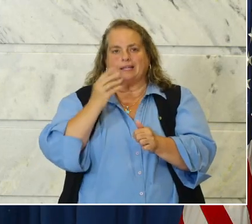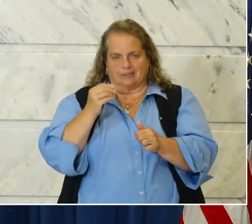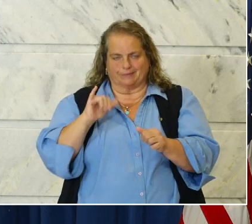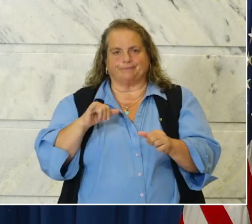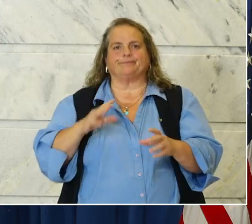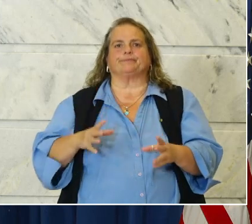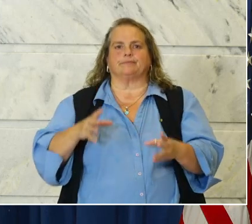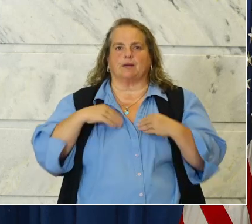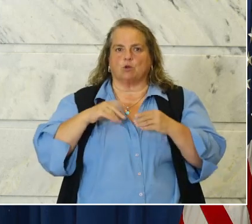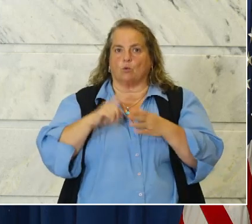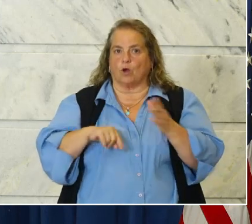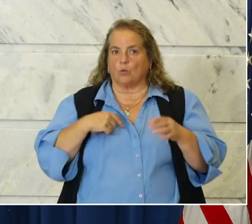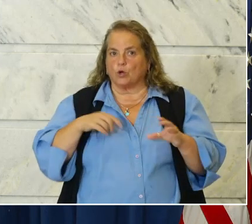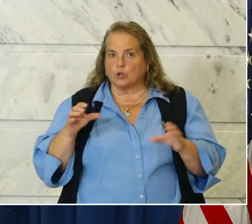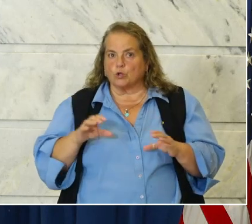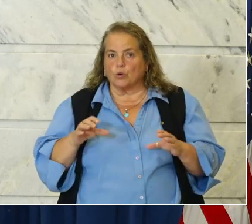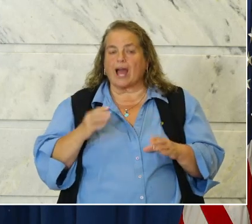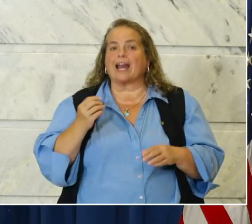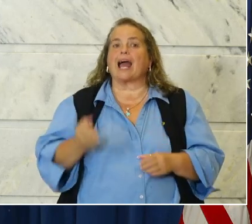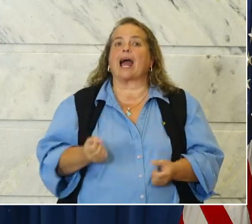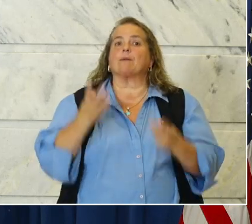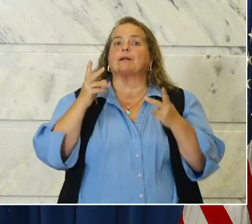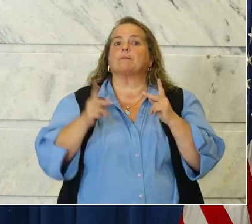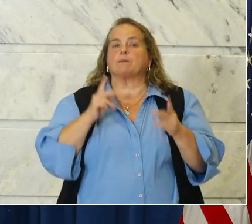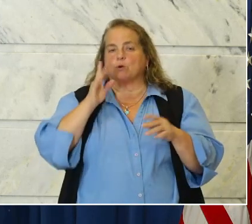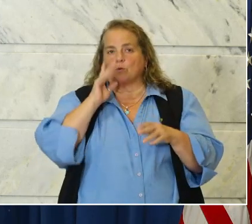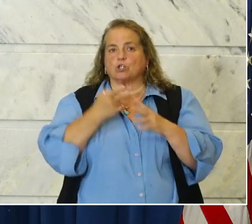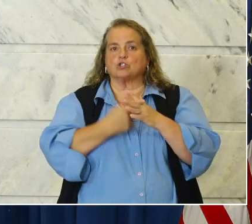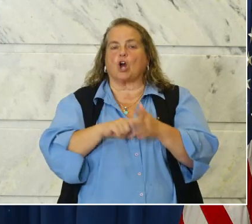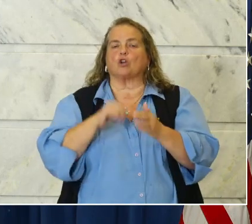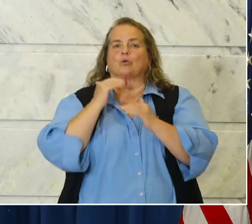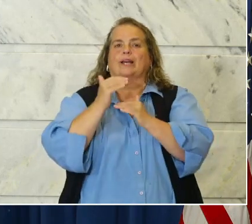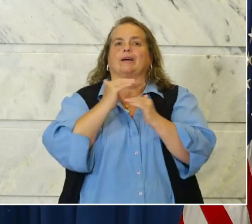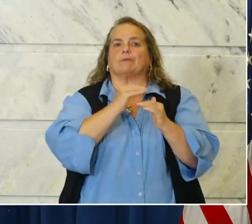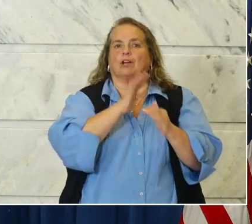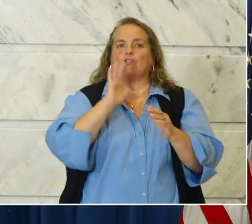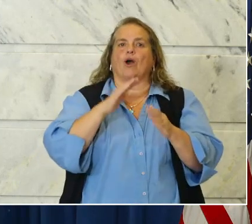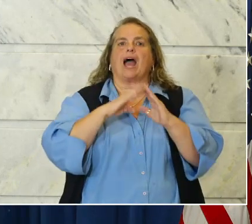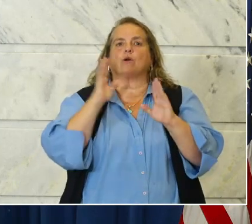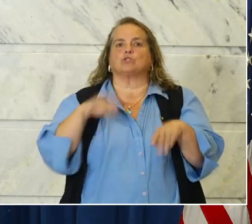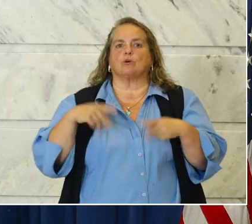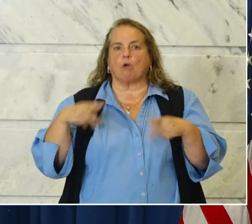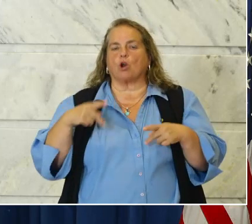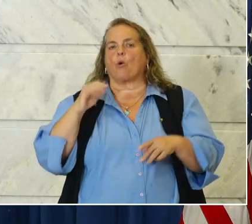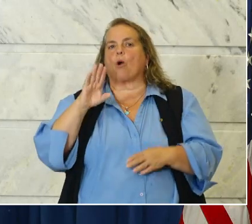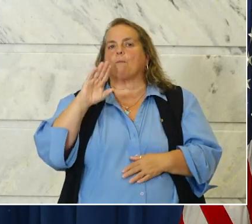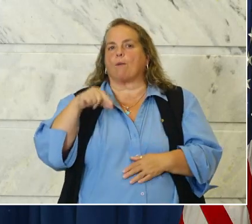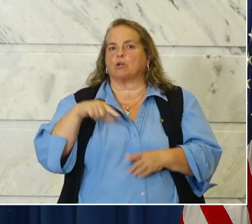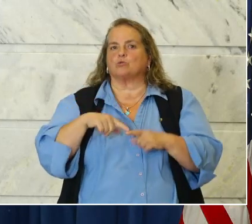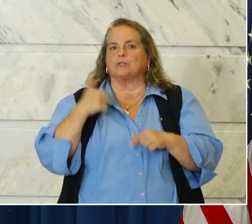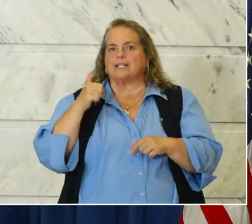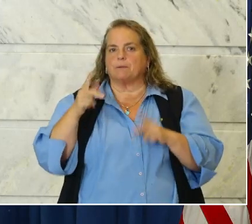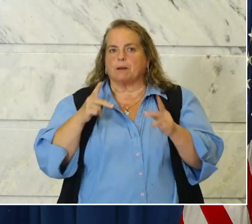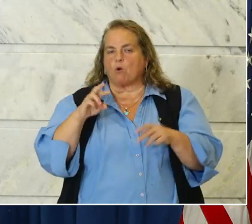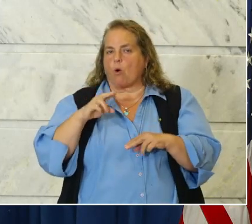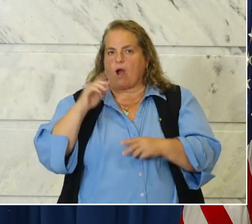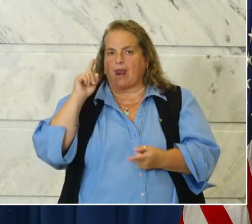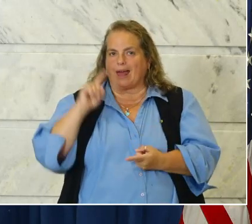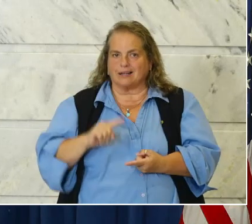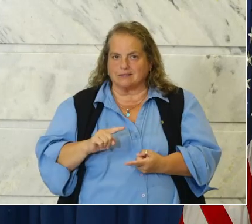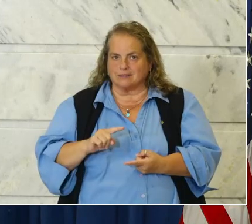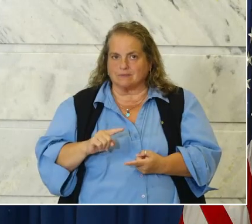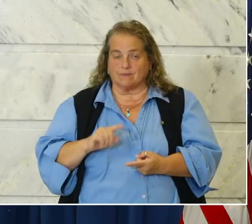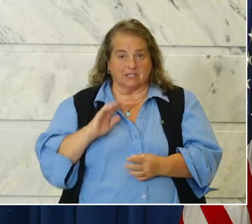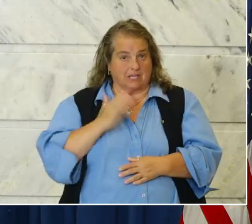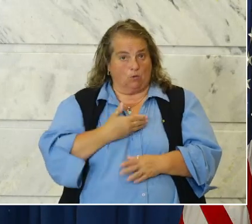what we are doing? And how many people are going to start limiting their house parties or their barbecues to 10 people or less? It's our